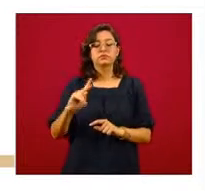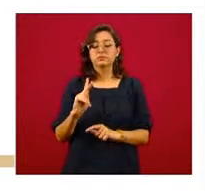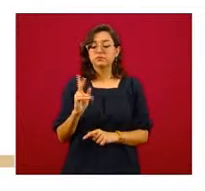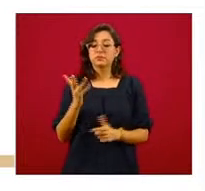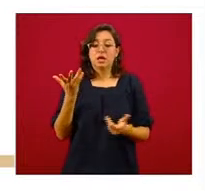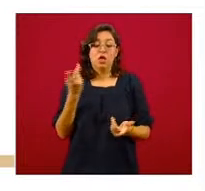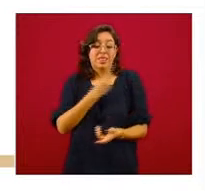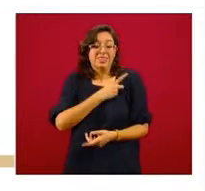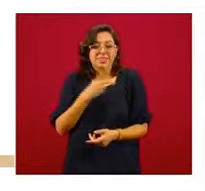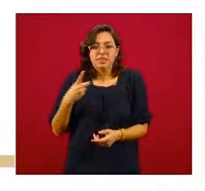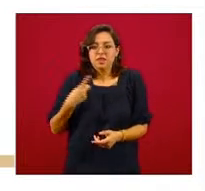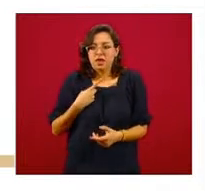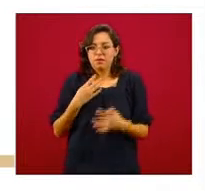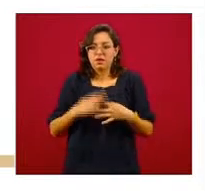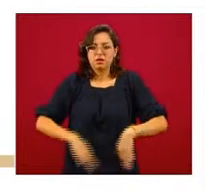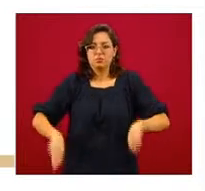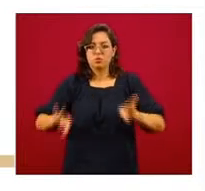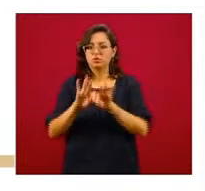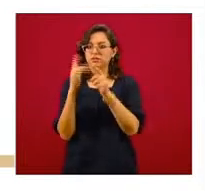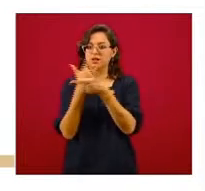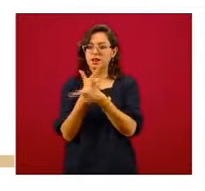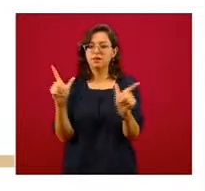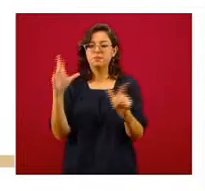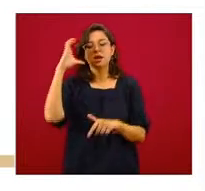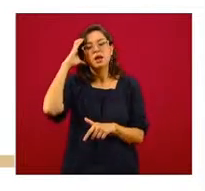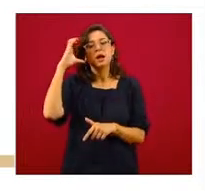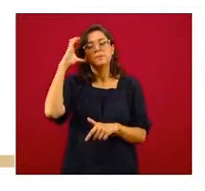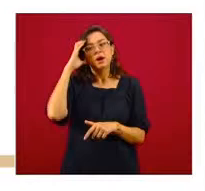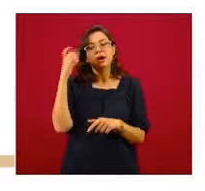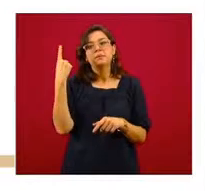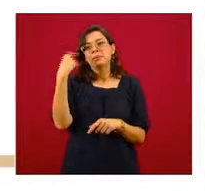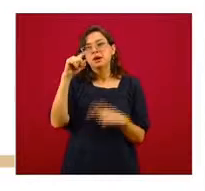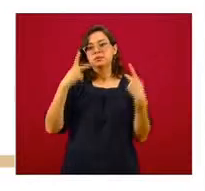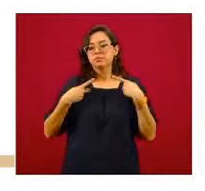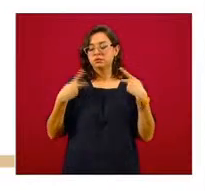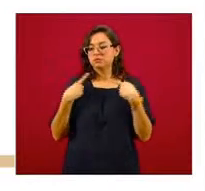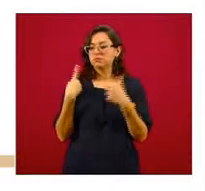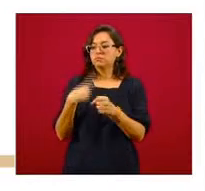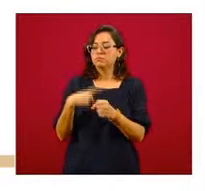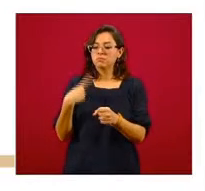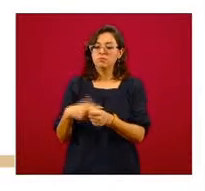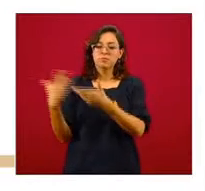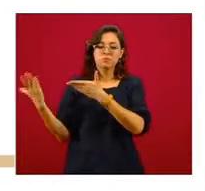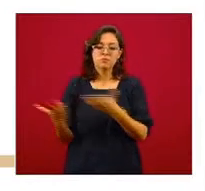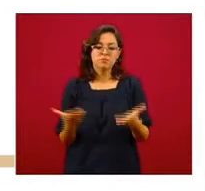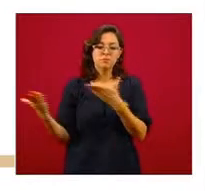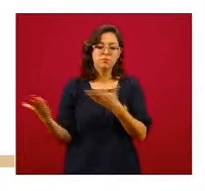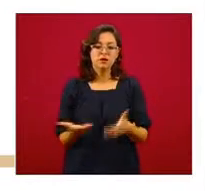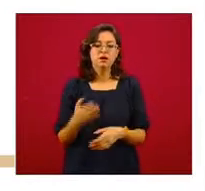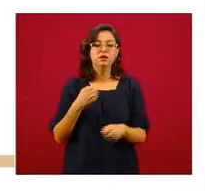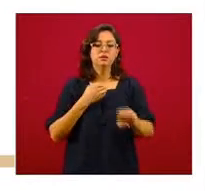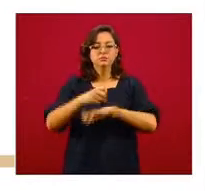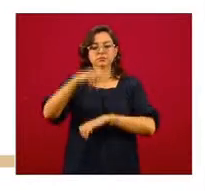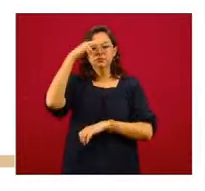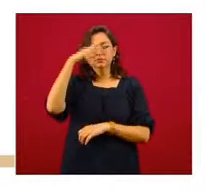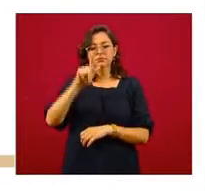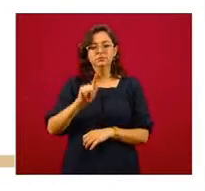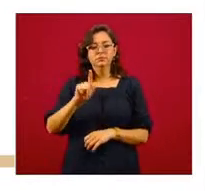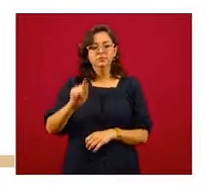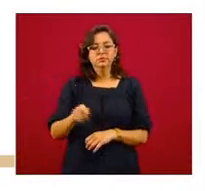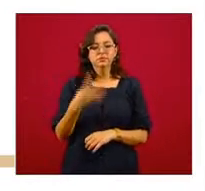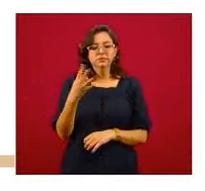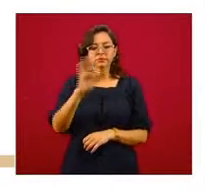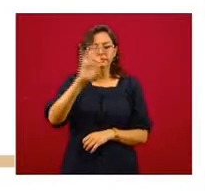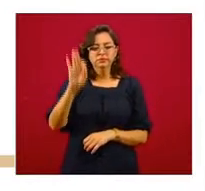balance and available beds so we can continue to provide healthcare